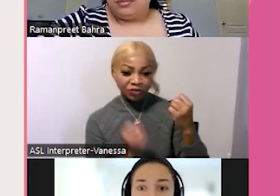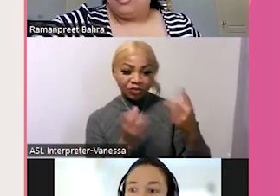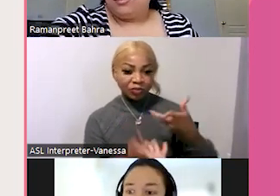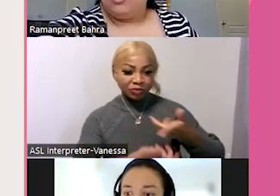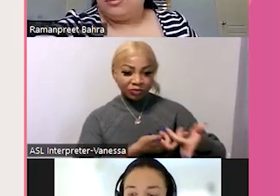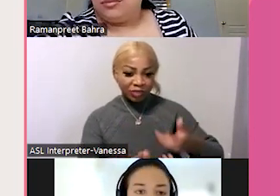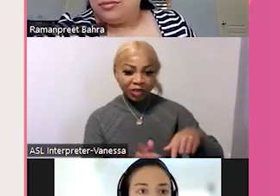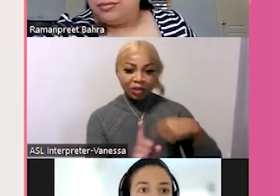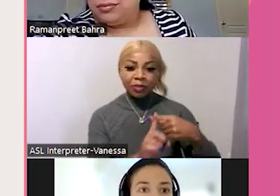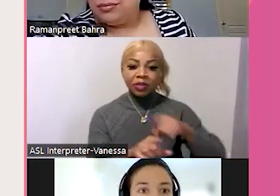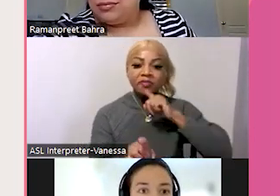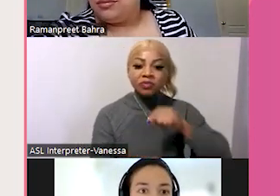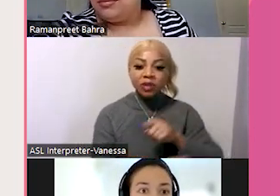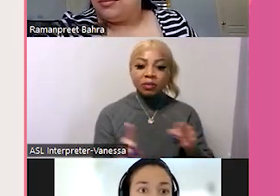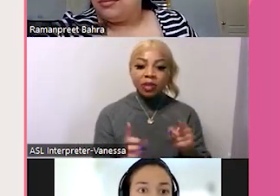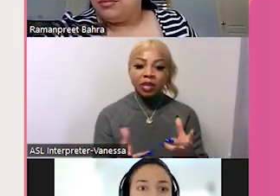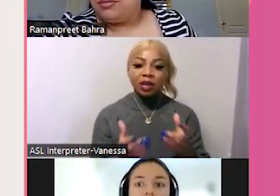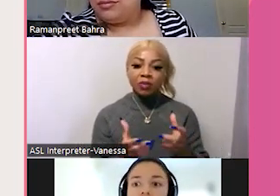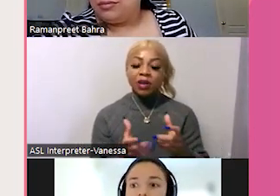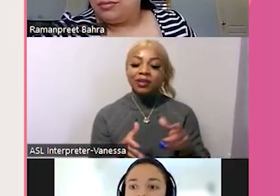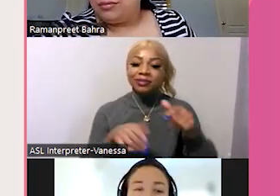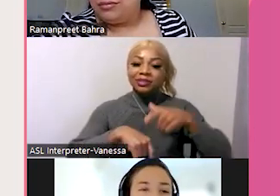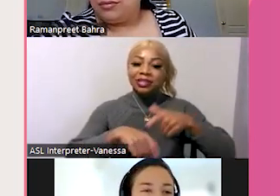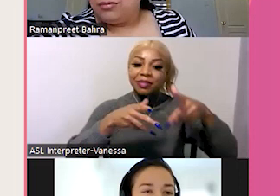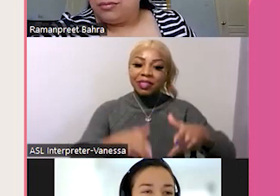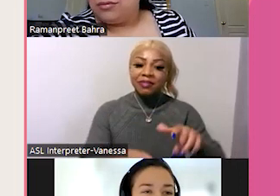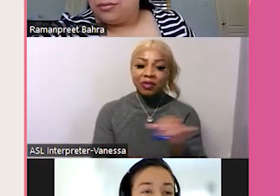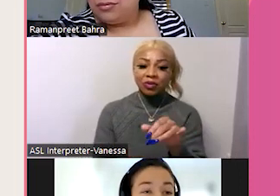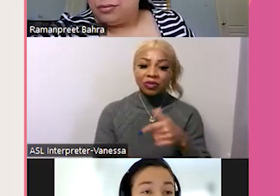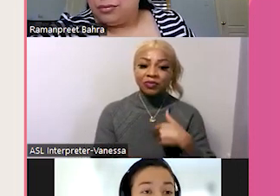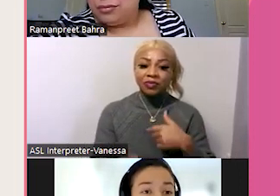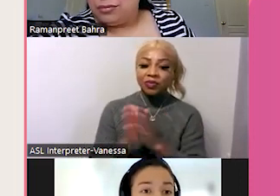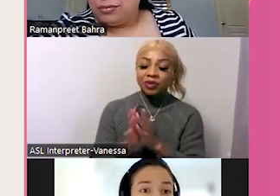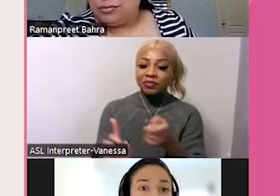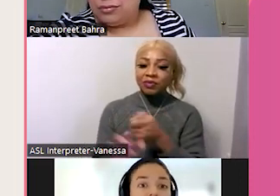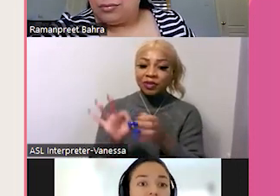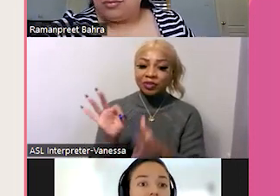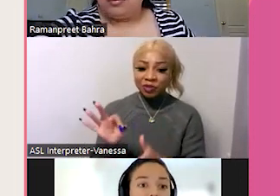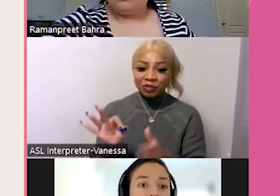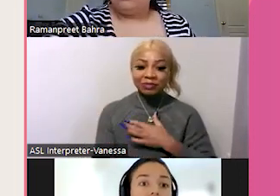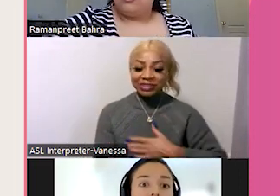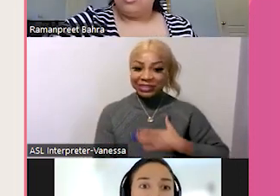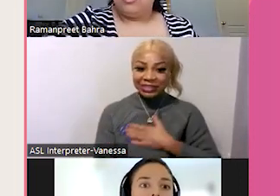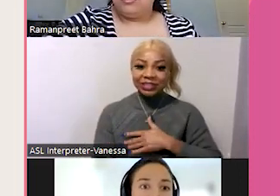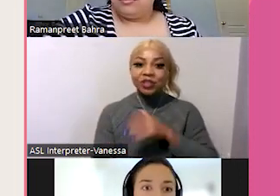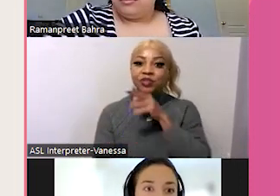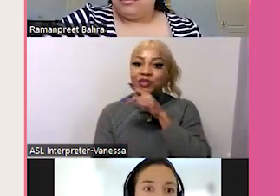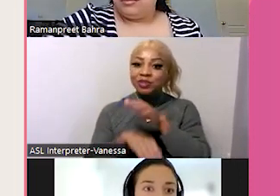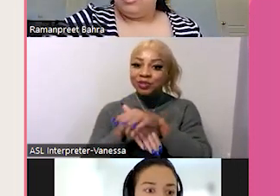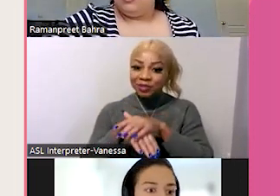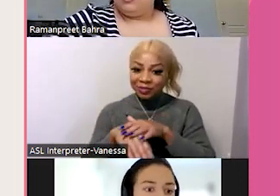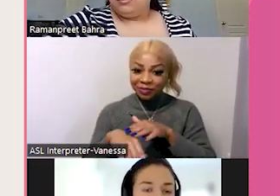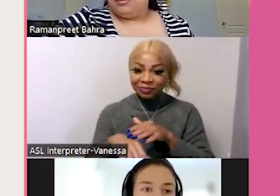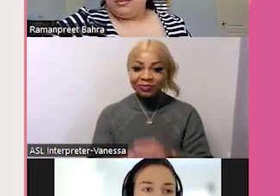response. But I wanted to leave a little bit of time. And also, we just had a request from our interpreters and ASL if we could speak a little bit more slowly